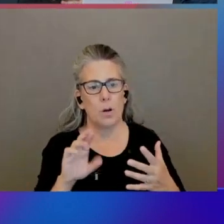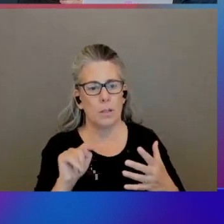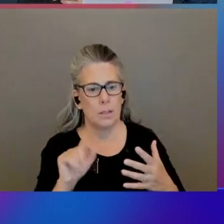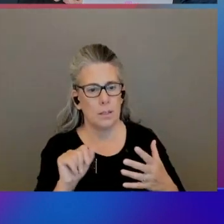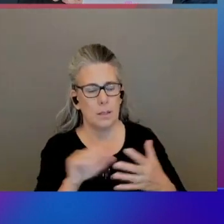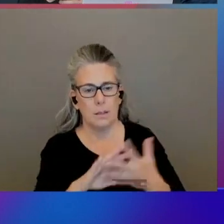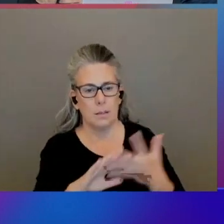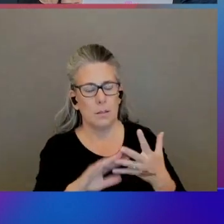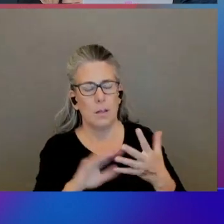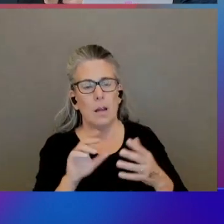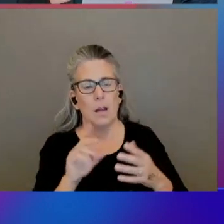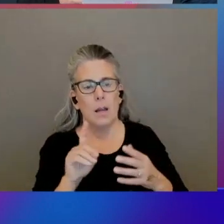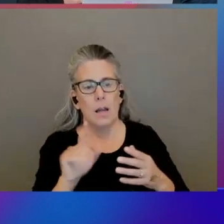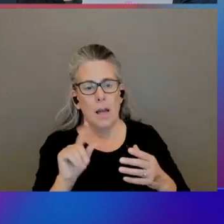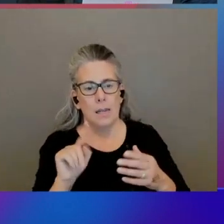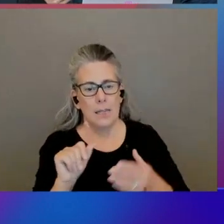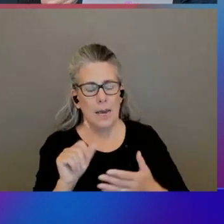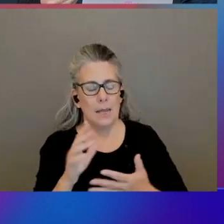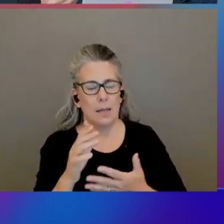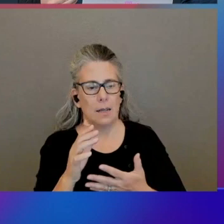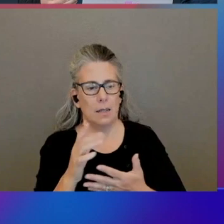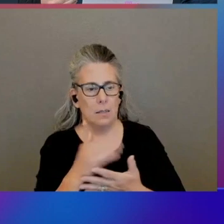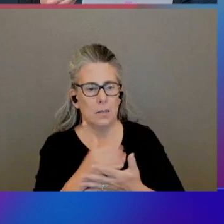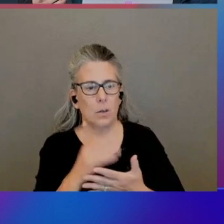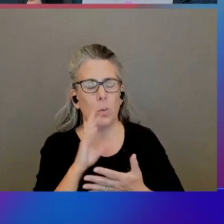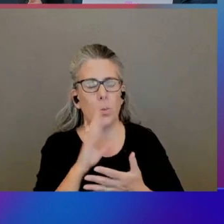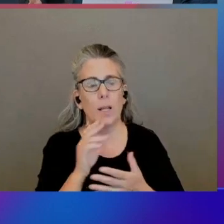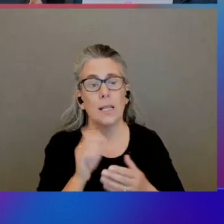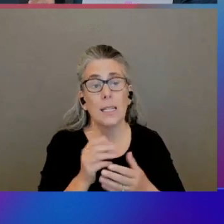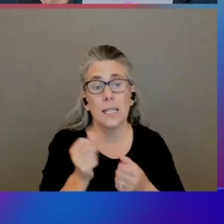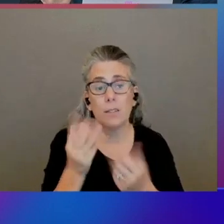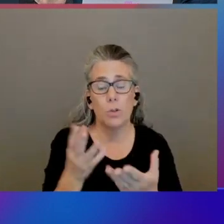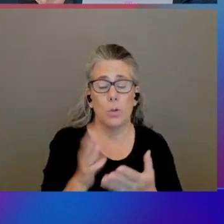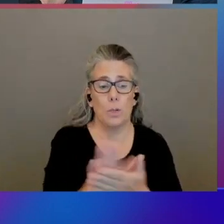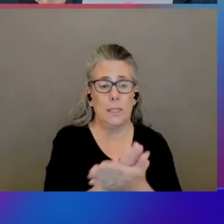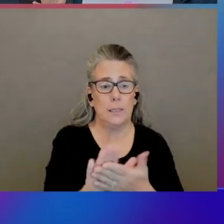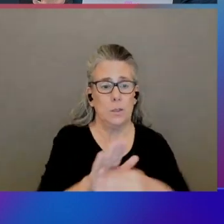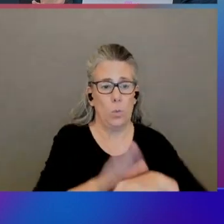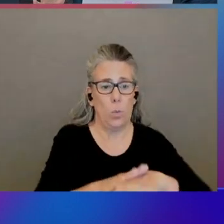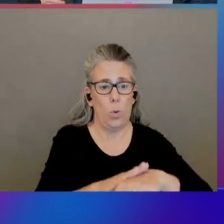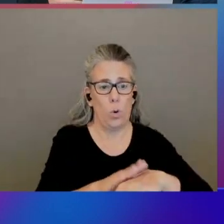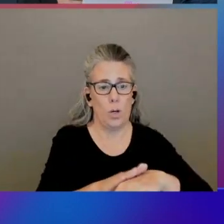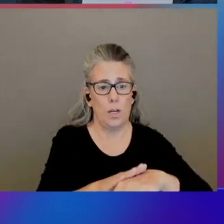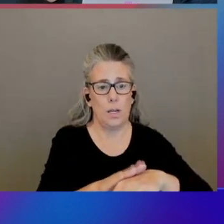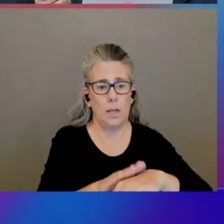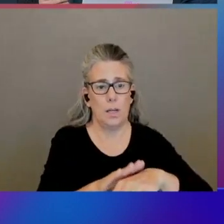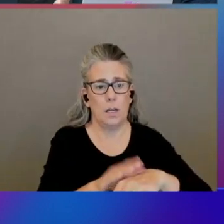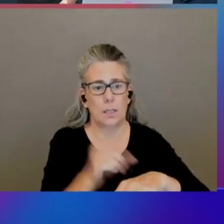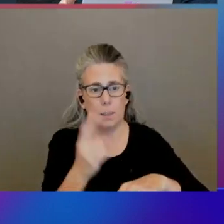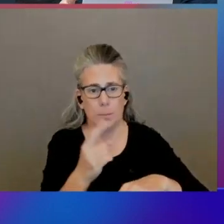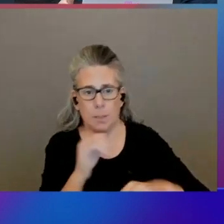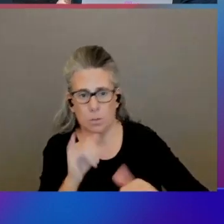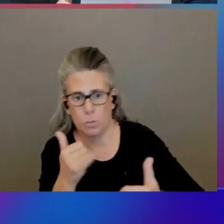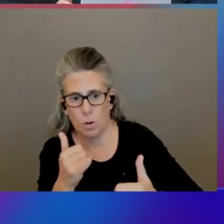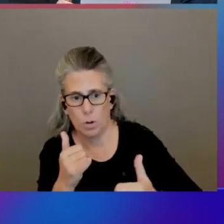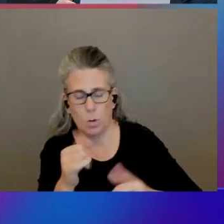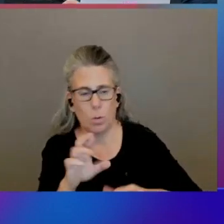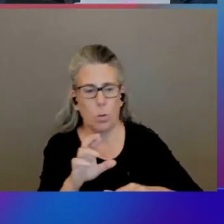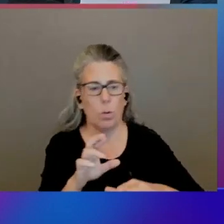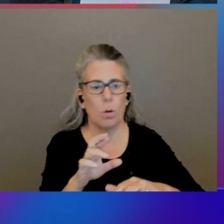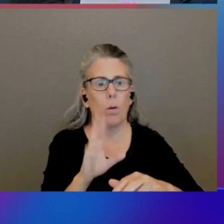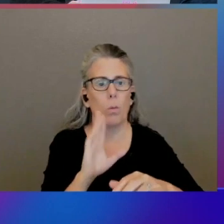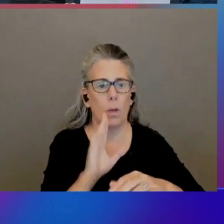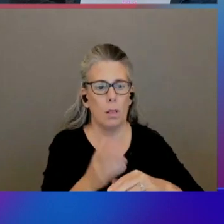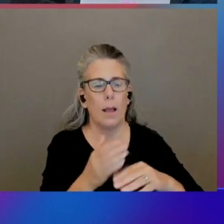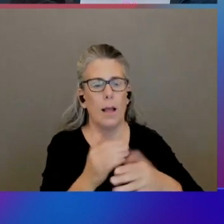warning. Otherwise, we have cleaning techniques that are going to help increase the signal in your data